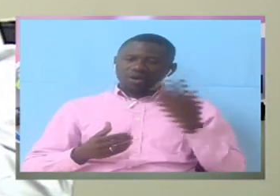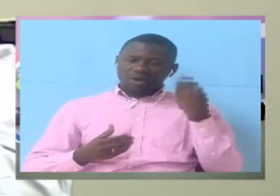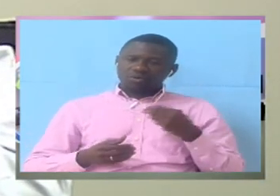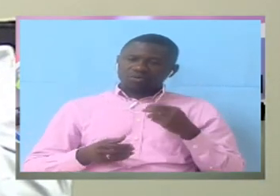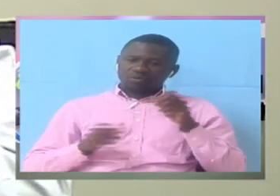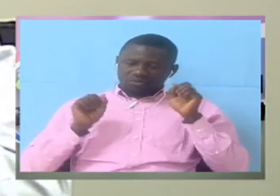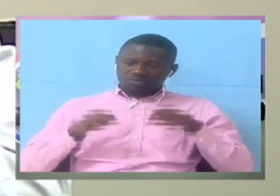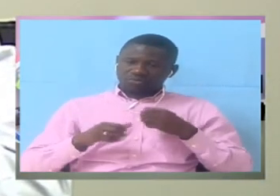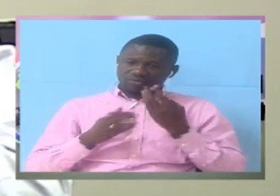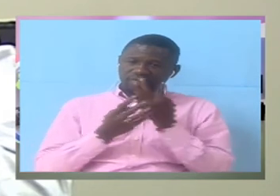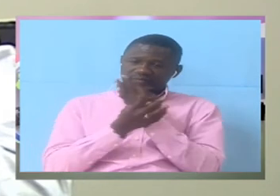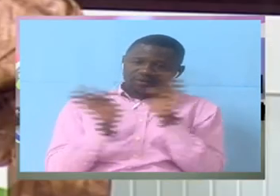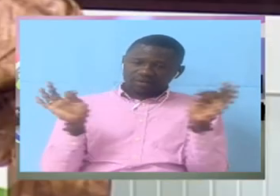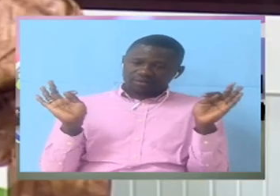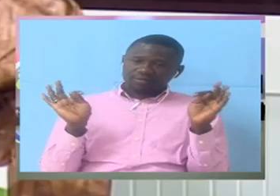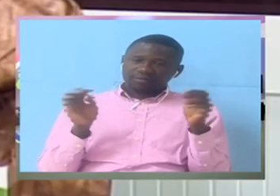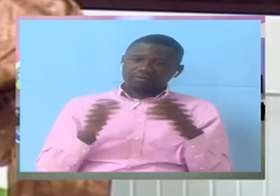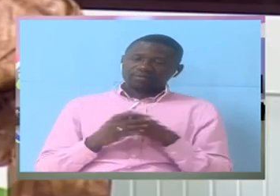released?